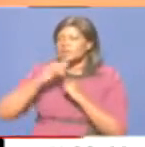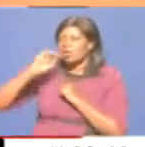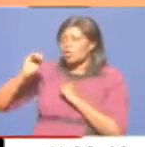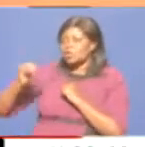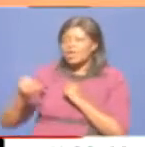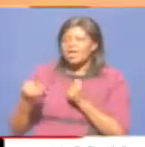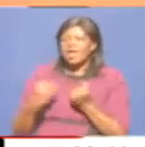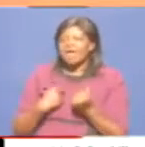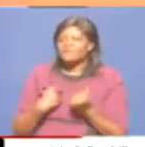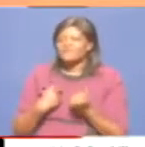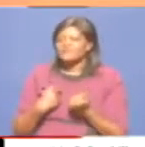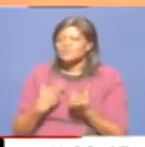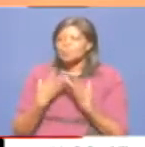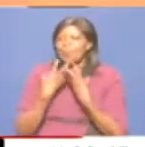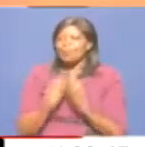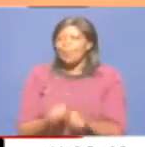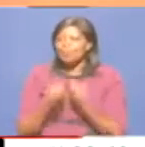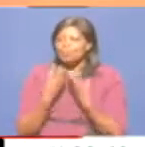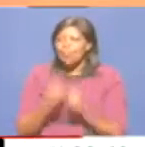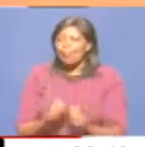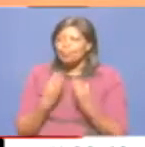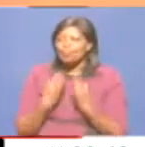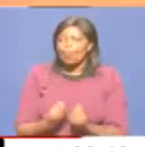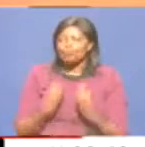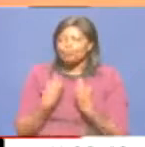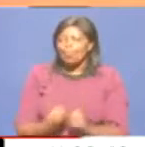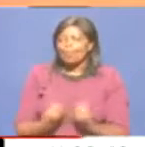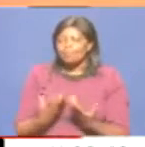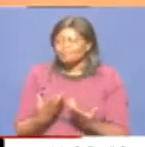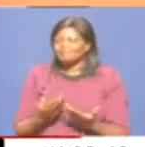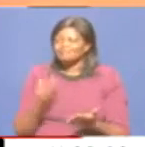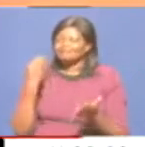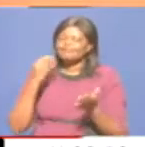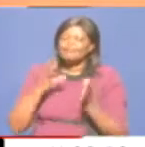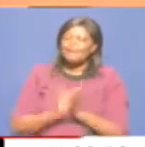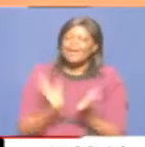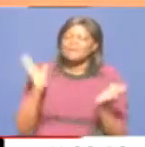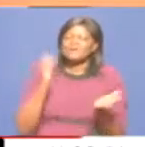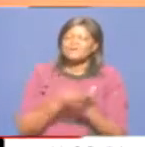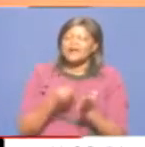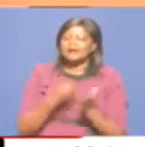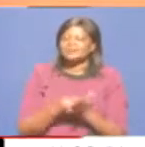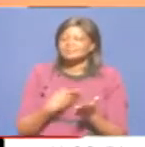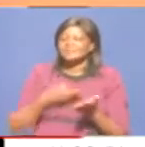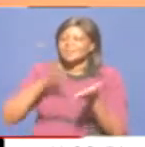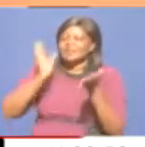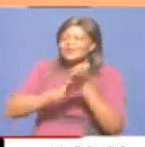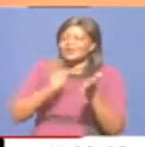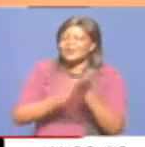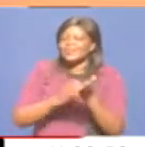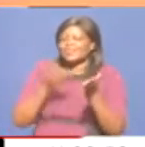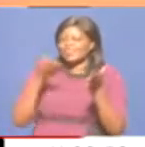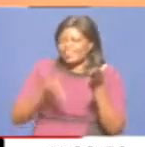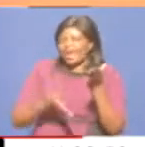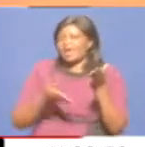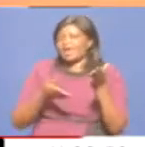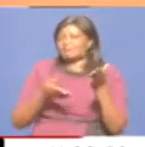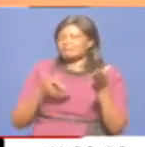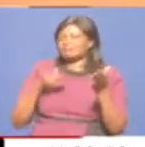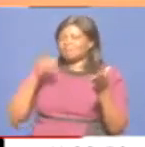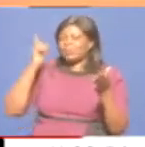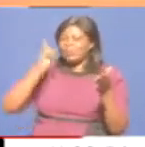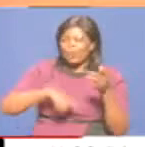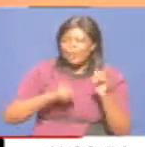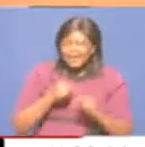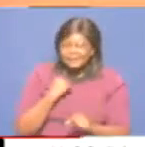been misappropriation of funds in one way or another. There has been a recommendation at the bottom of that report of what steps should be taken